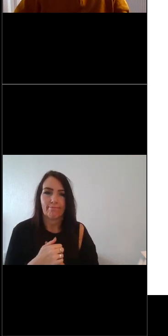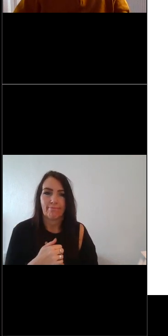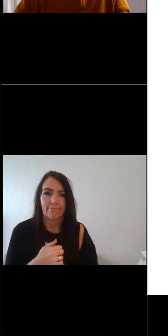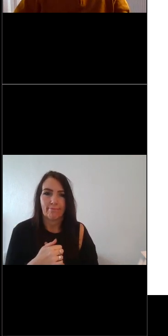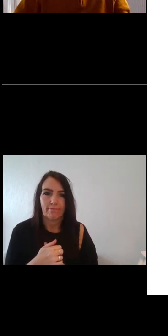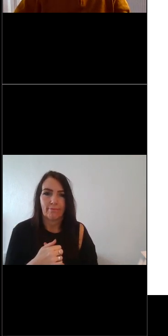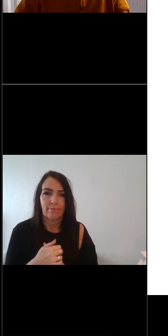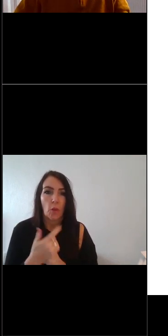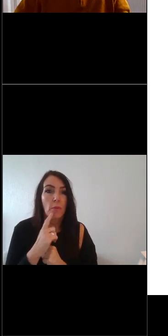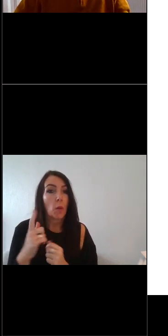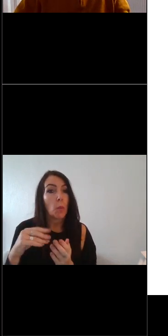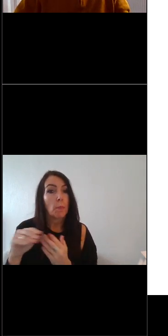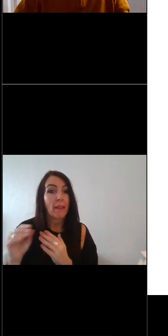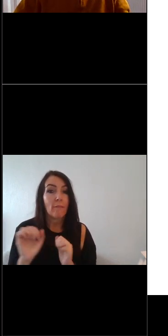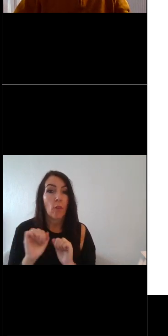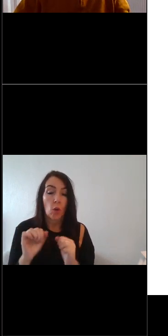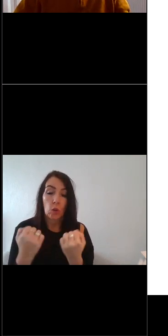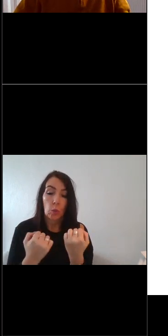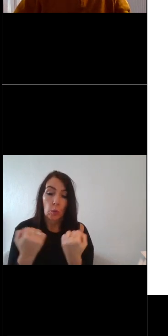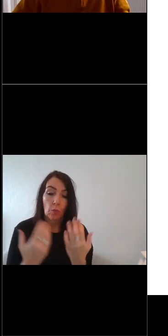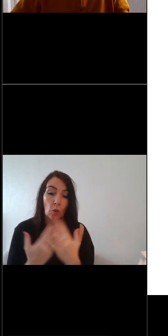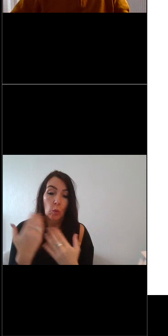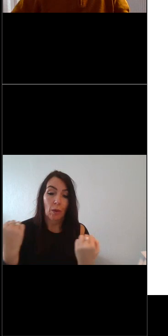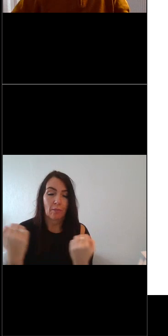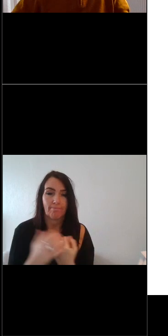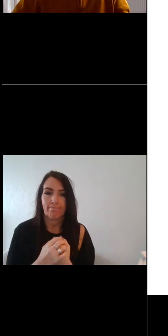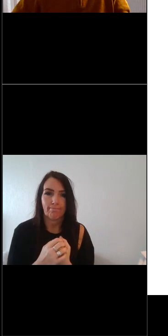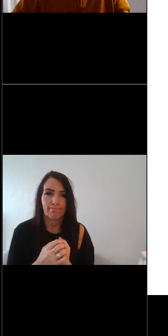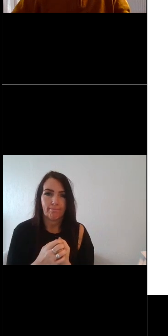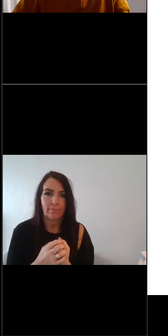every individual will want to pay for a new car, even